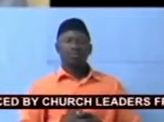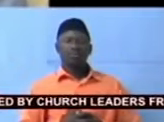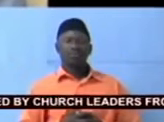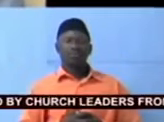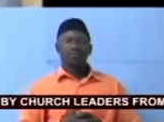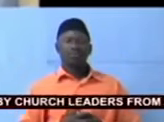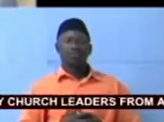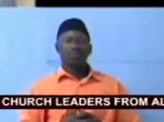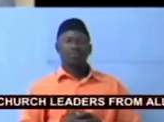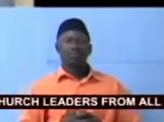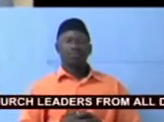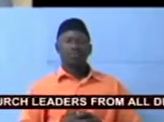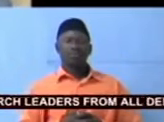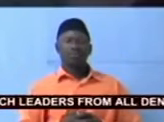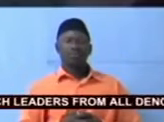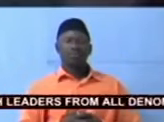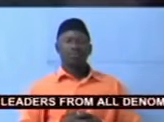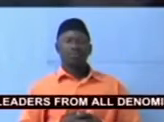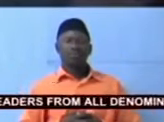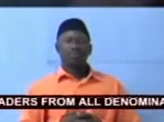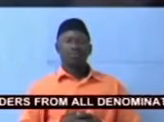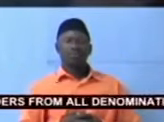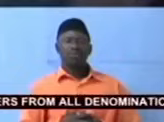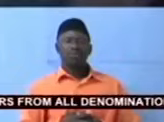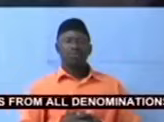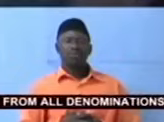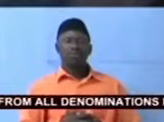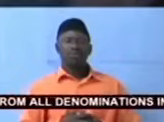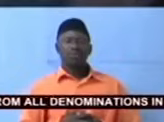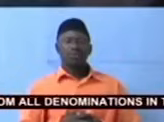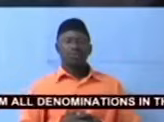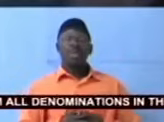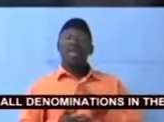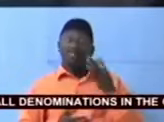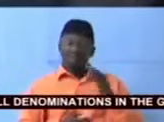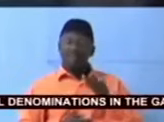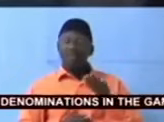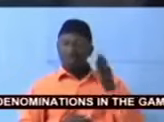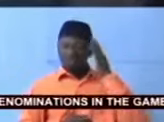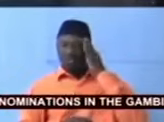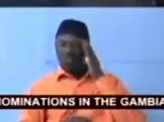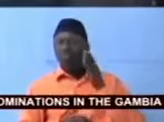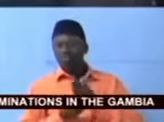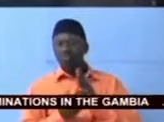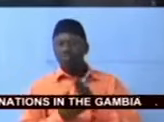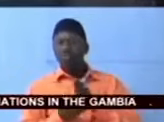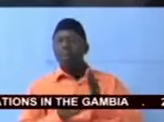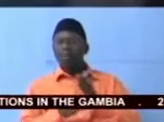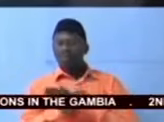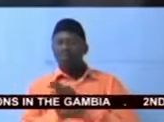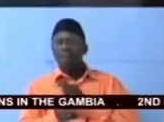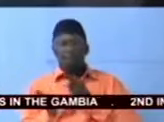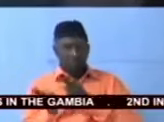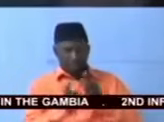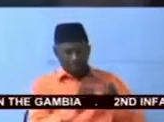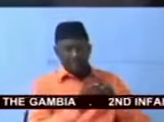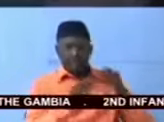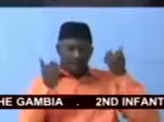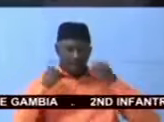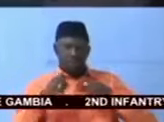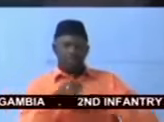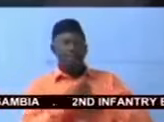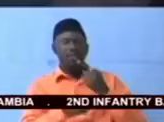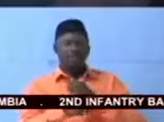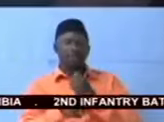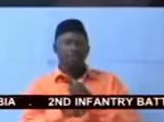Even though there were certain incidents in the Gambia, but then I will say for us at the lower court, we wouldn't really have access to those